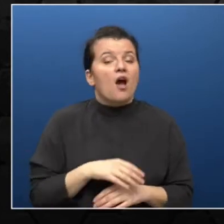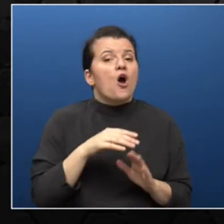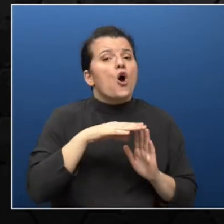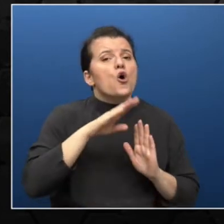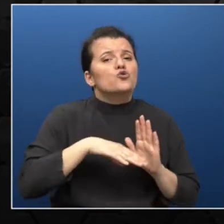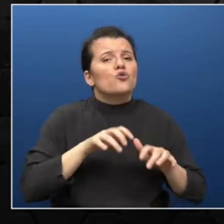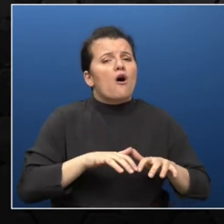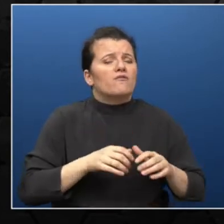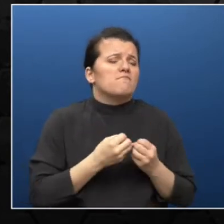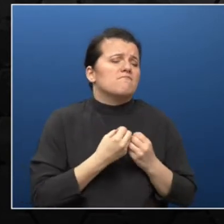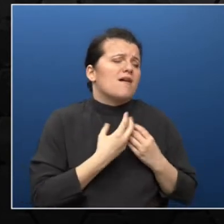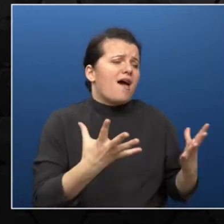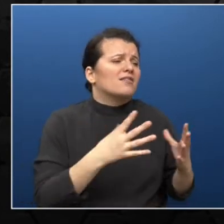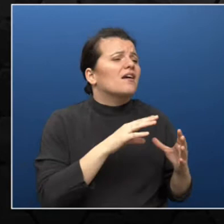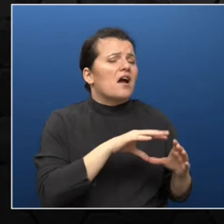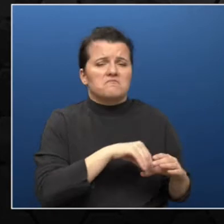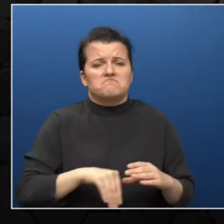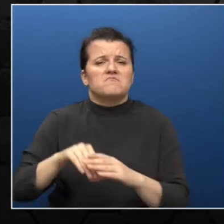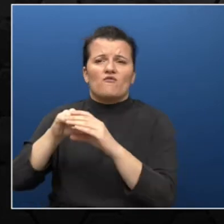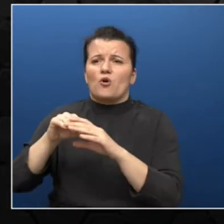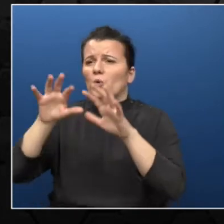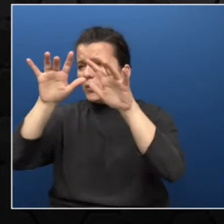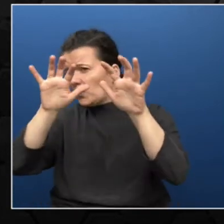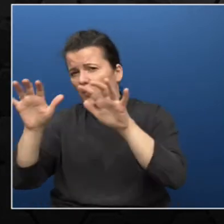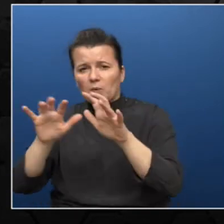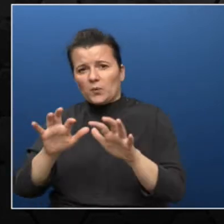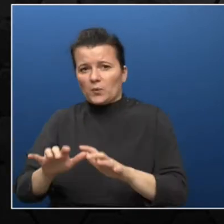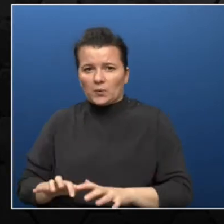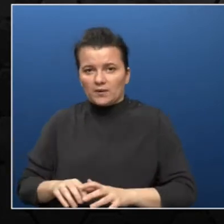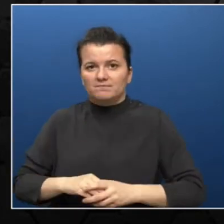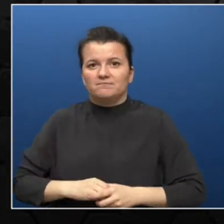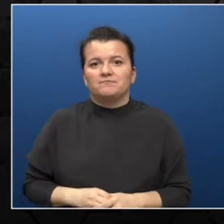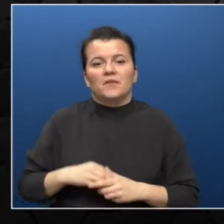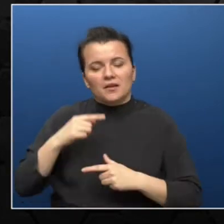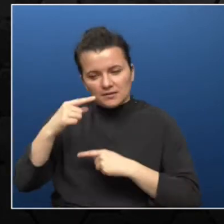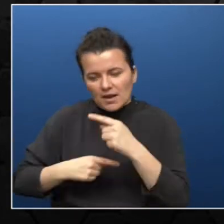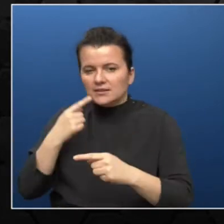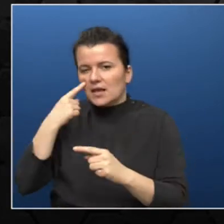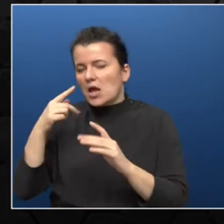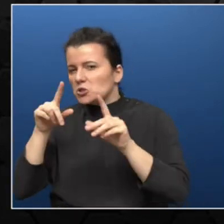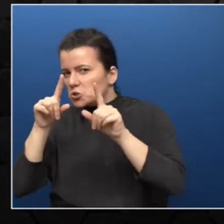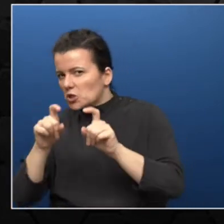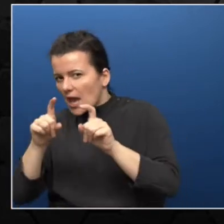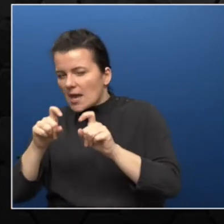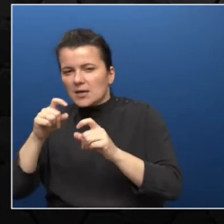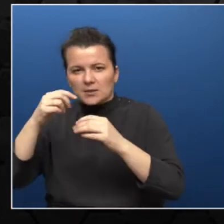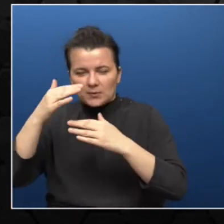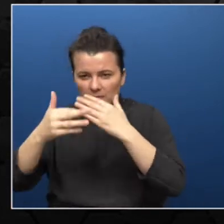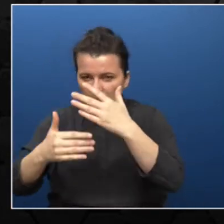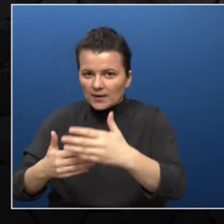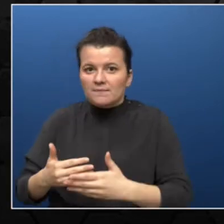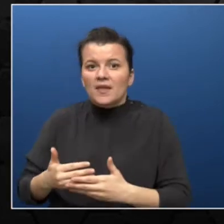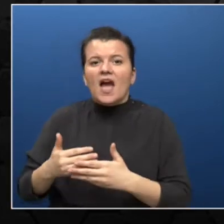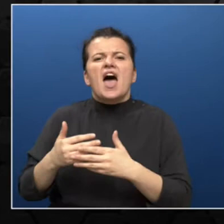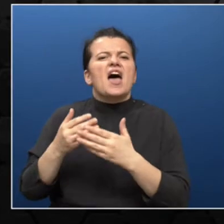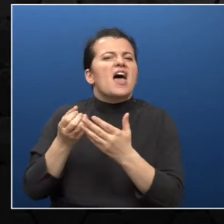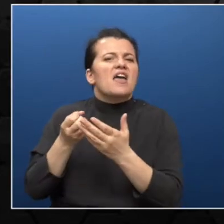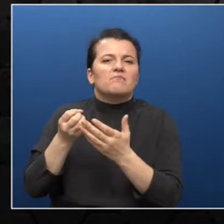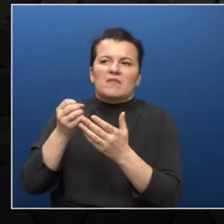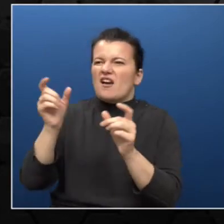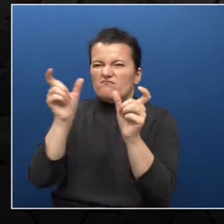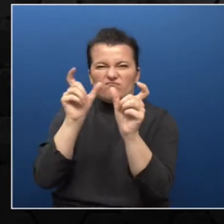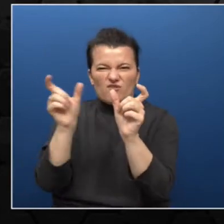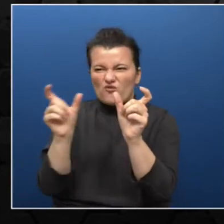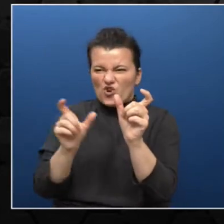we need to go through. So again, we have to check that. And then we remove the noise from the data. So what is this